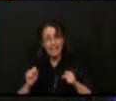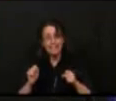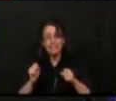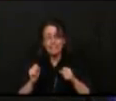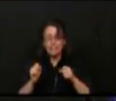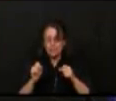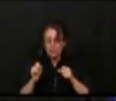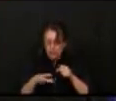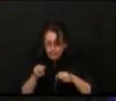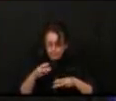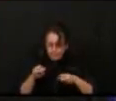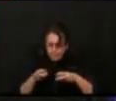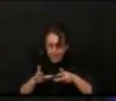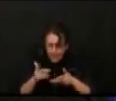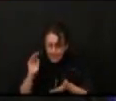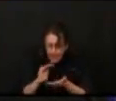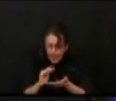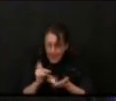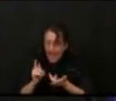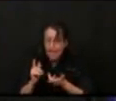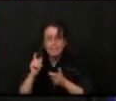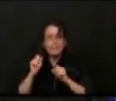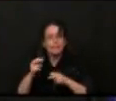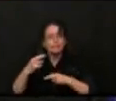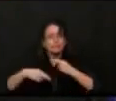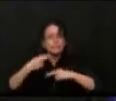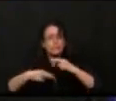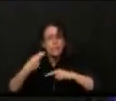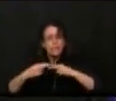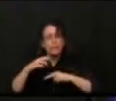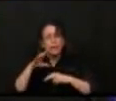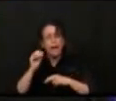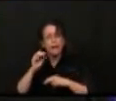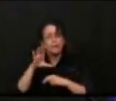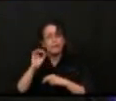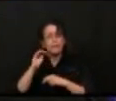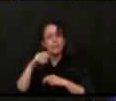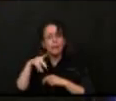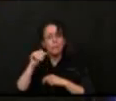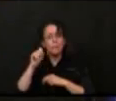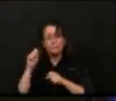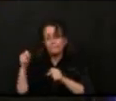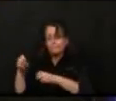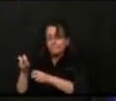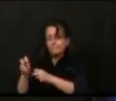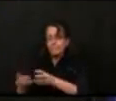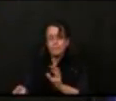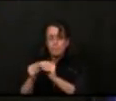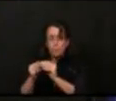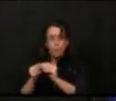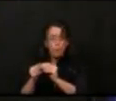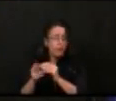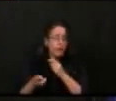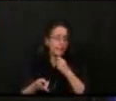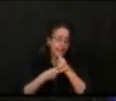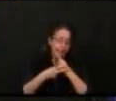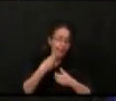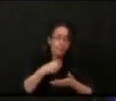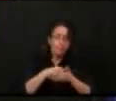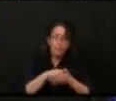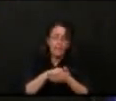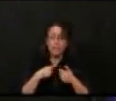by recycling and composting. So it's not, I mean, to paint that as a loss to the community, I think is, I don't